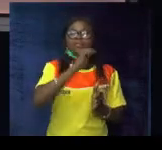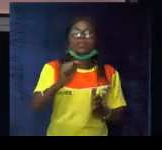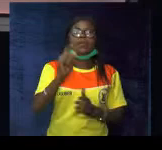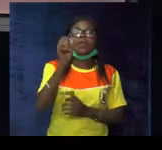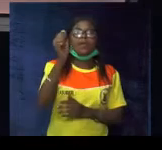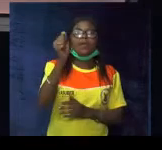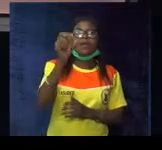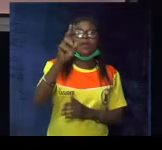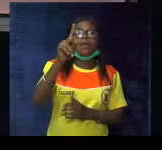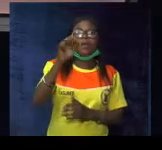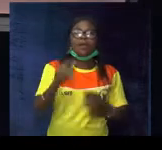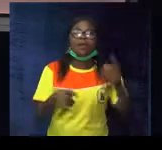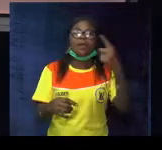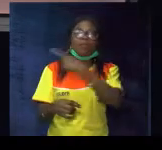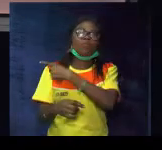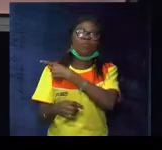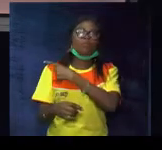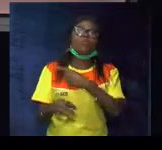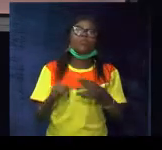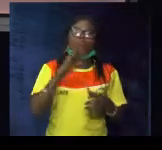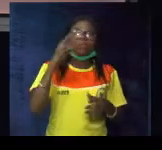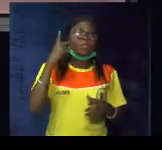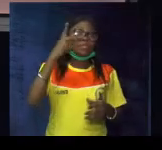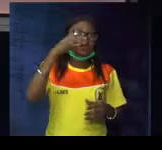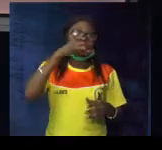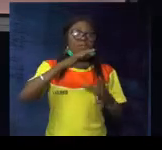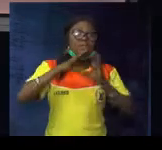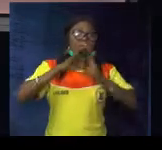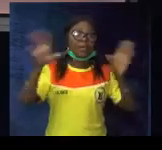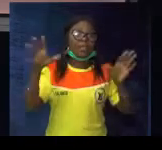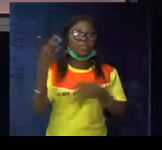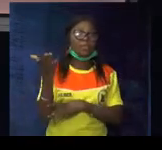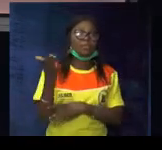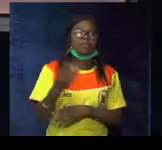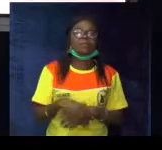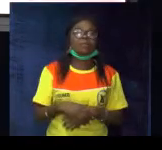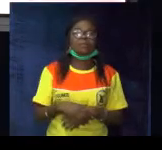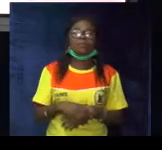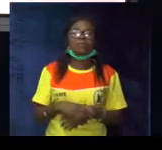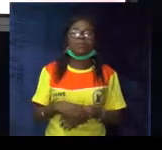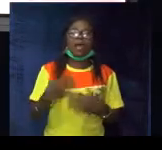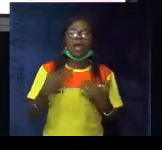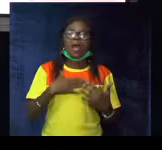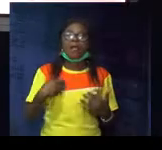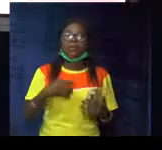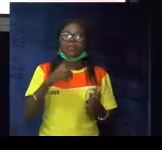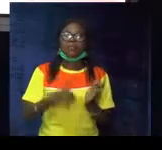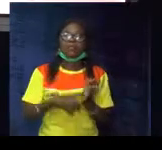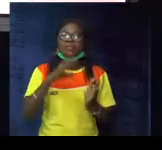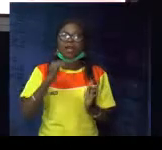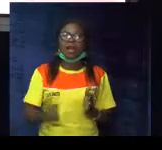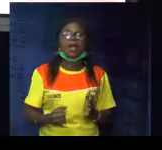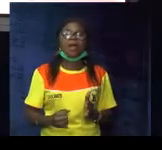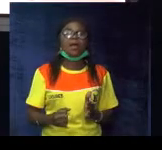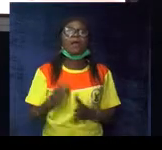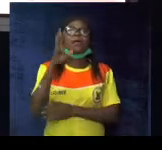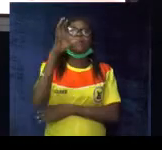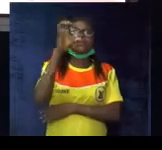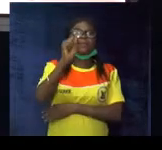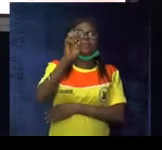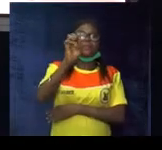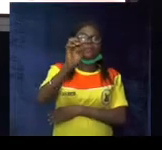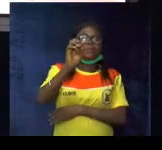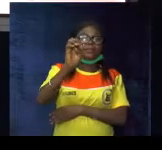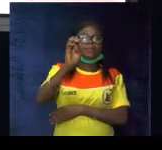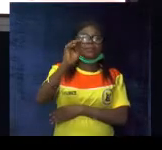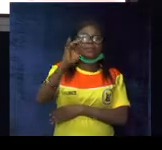That's what a semicircle is. A semicircle is bounded by a diameter and an arc. And these are semicircles in real